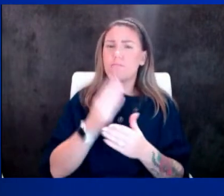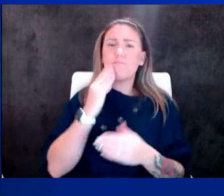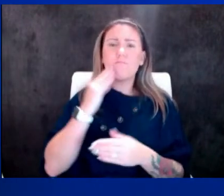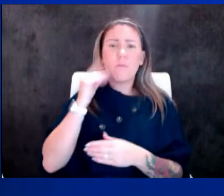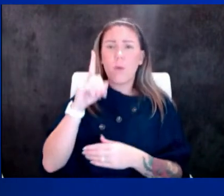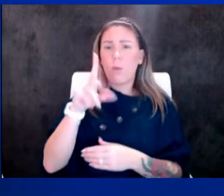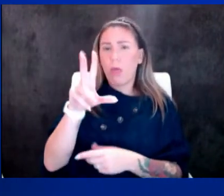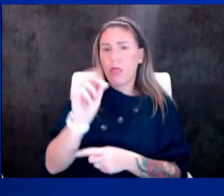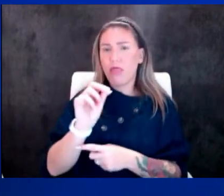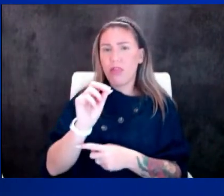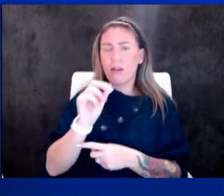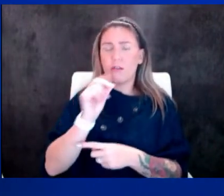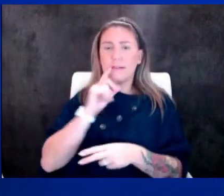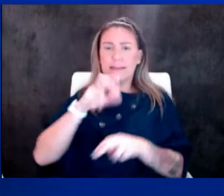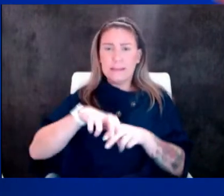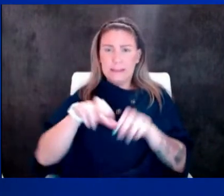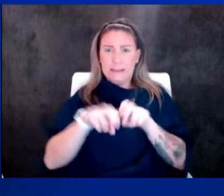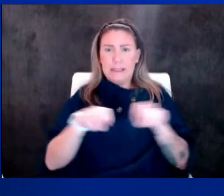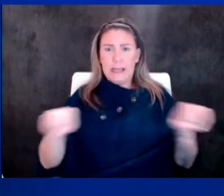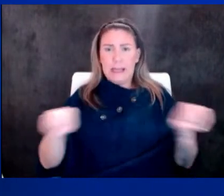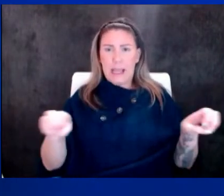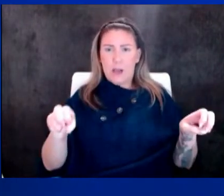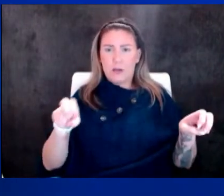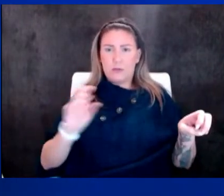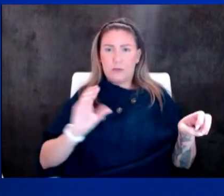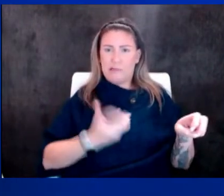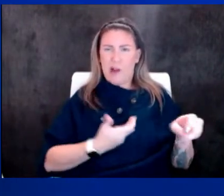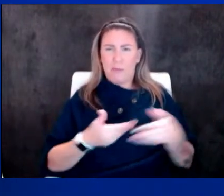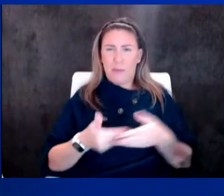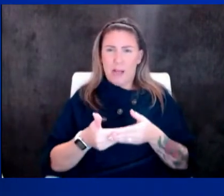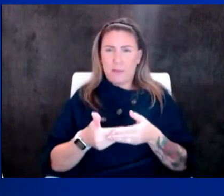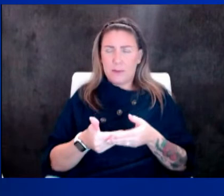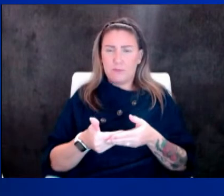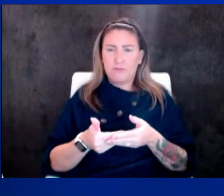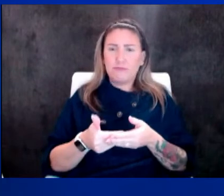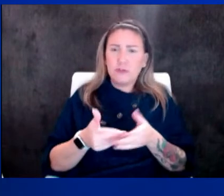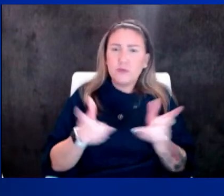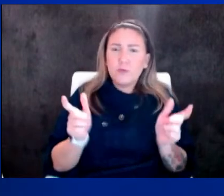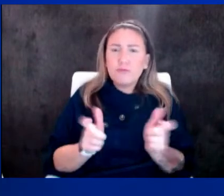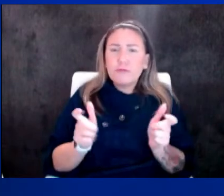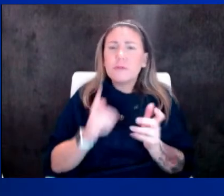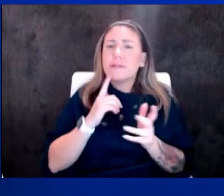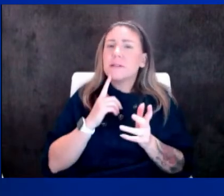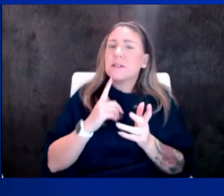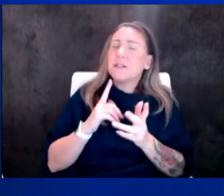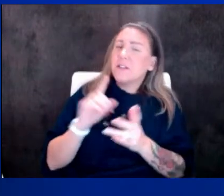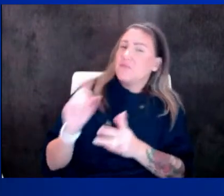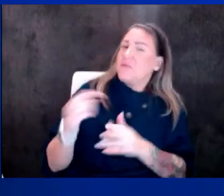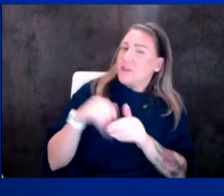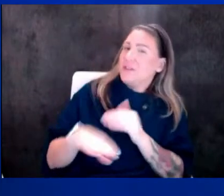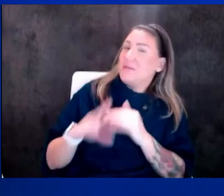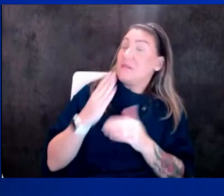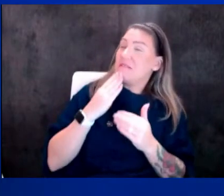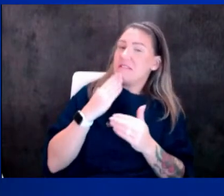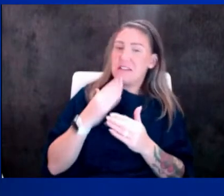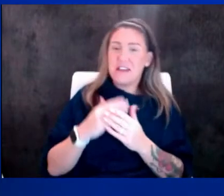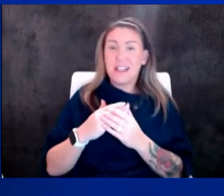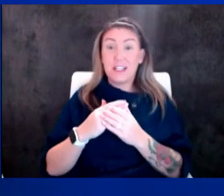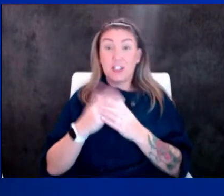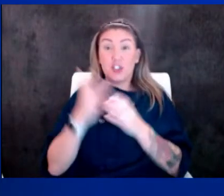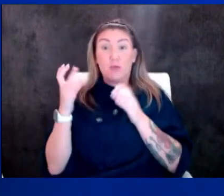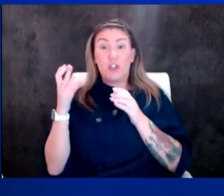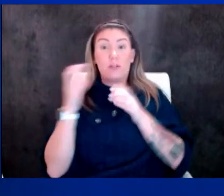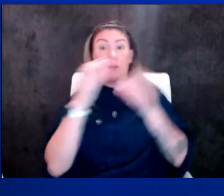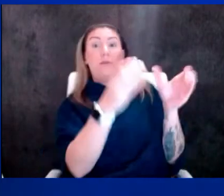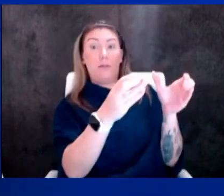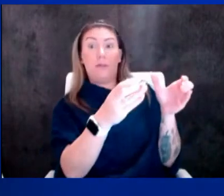couch, and our child was a little colicky when she was our first one was born. Ilea, thanks for that. And so my wife would just hand me the child, and